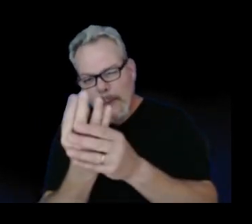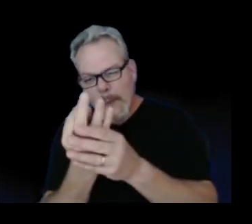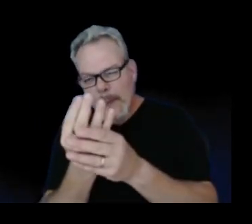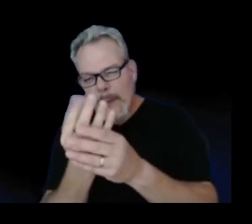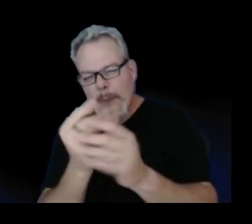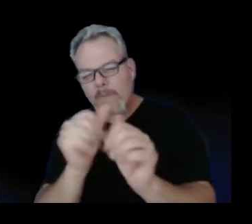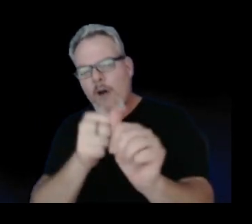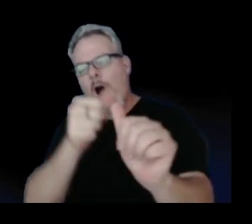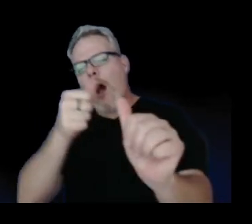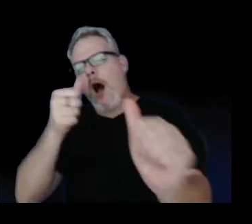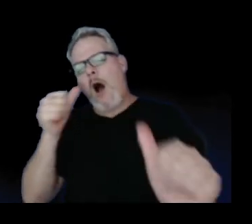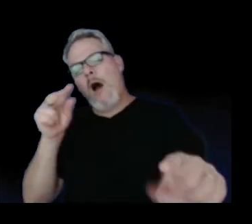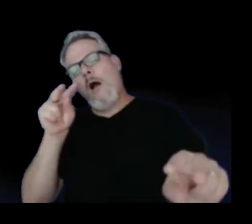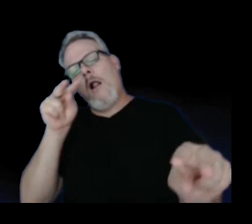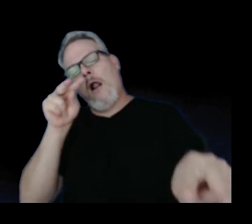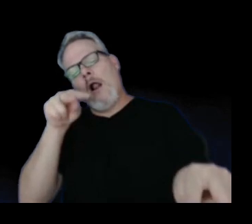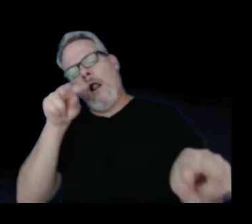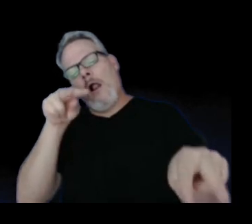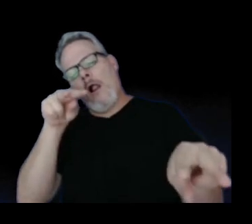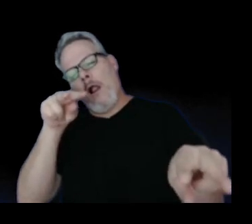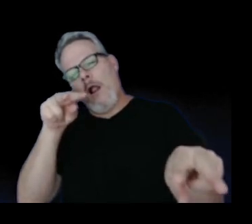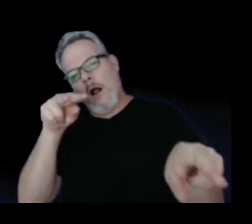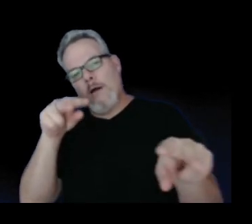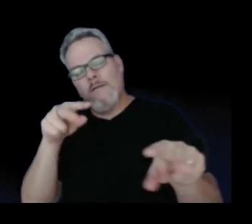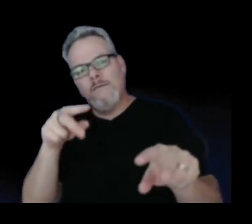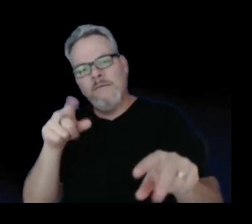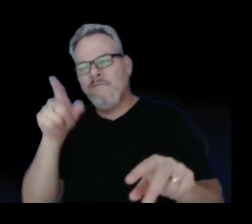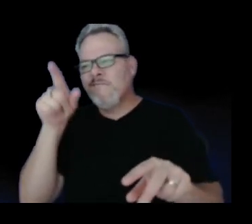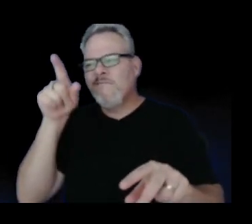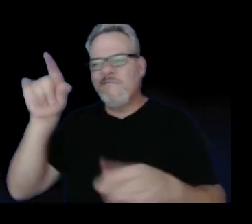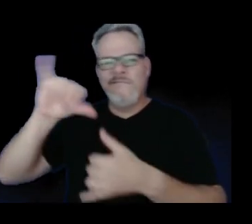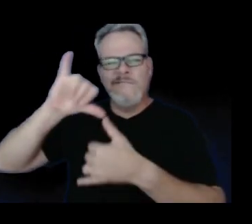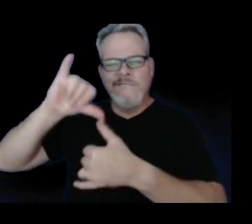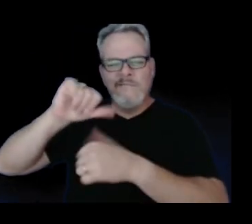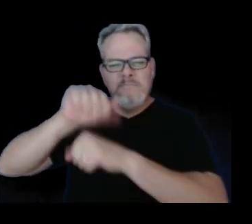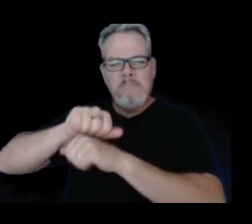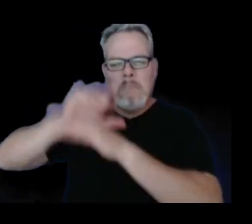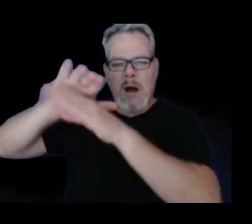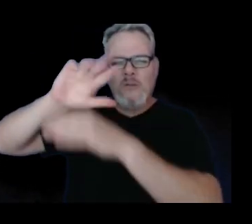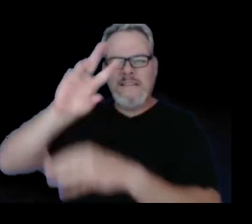distance up near 6,000–7,000 feet on Mauna Loa.